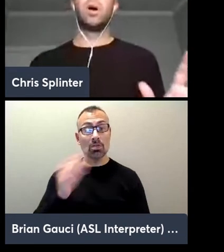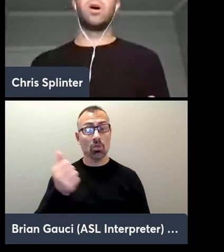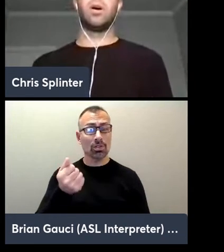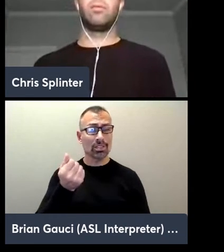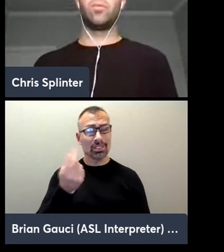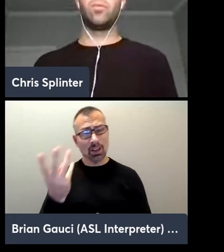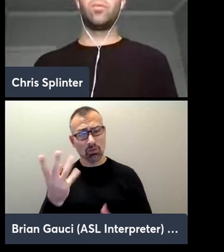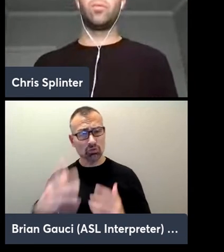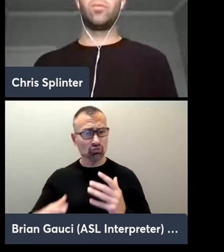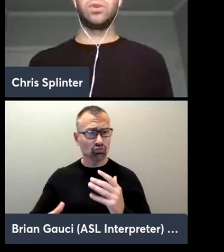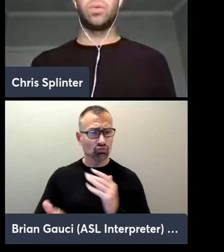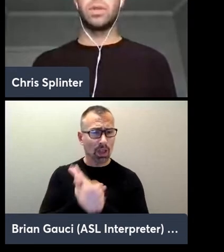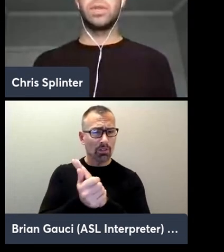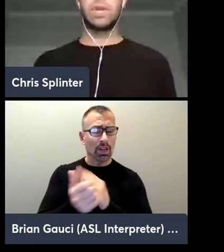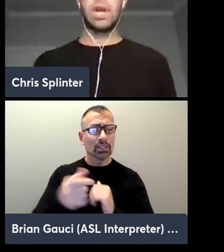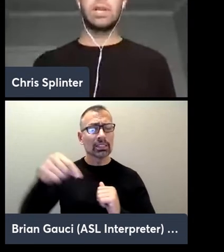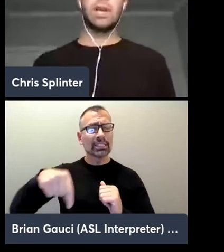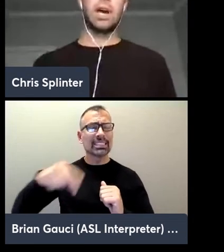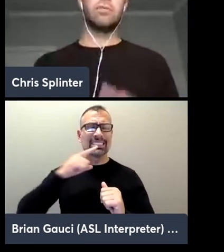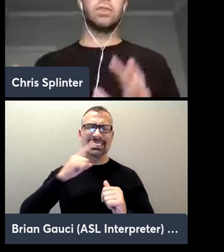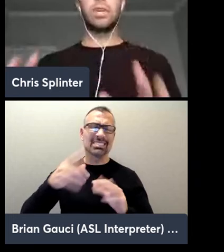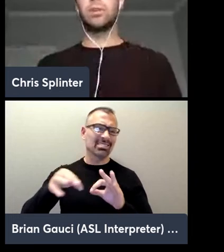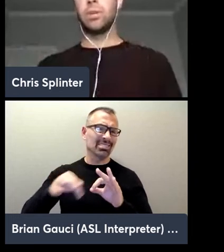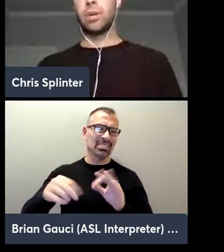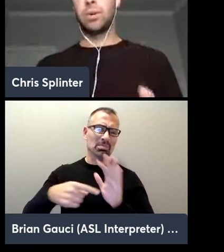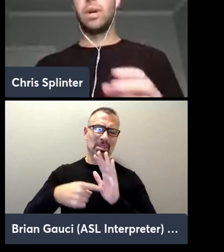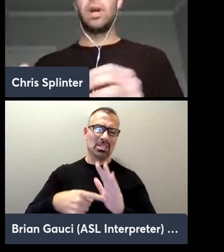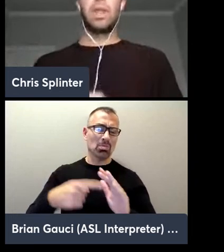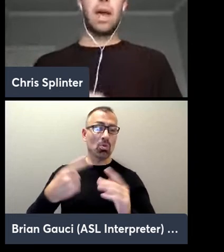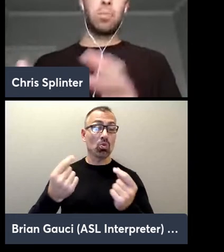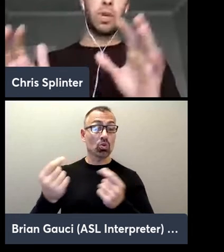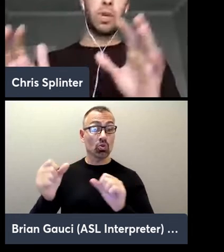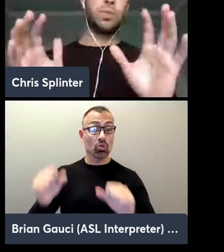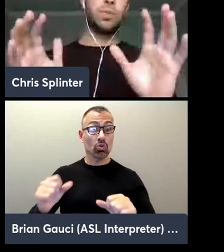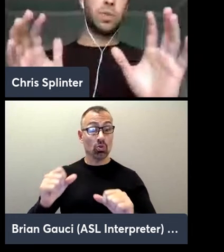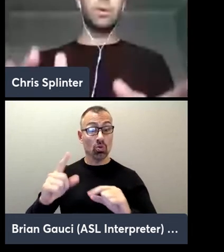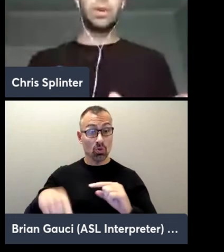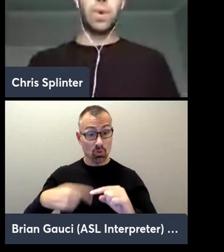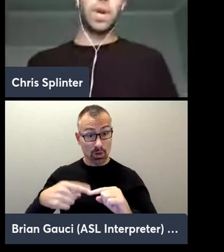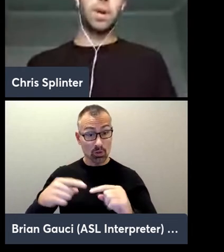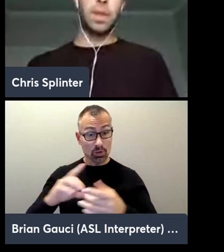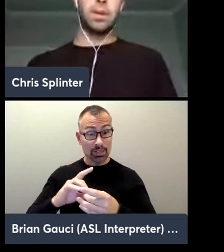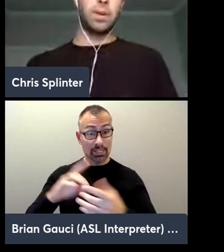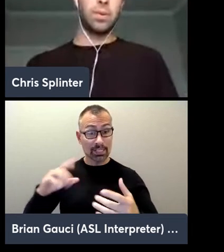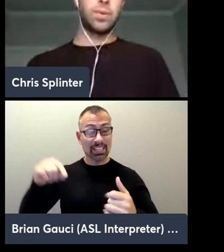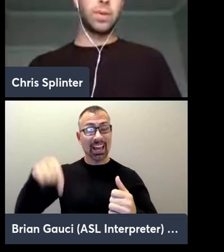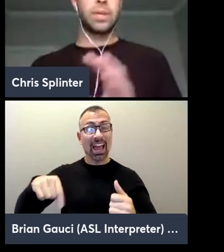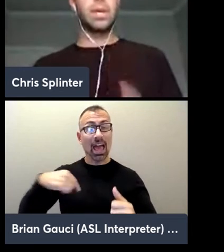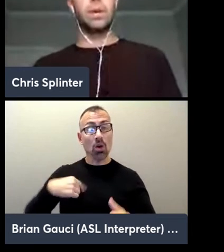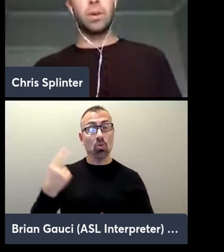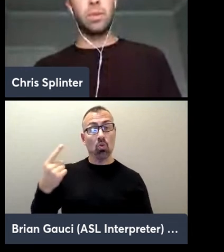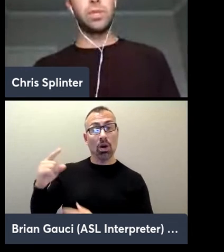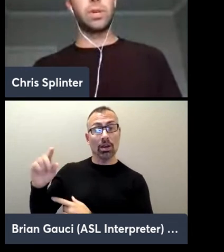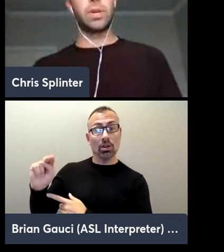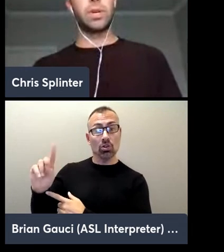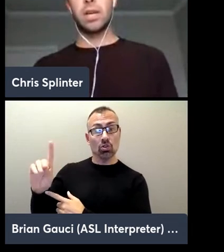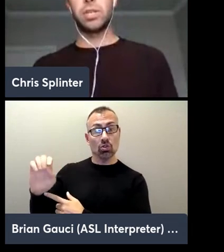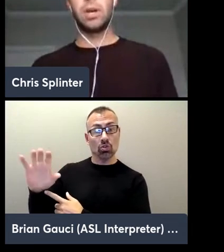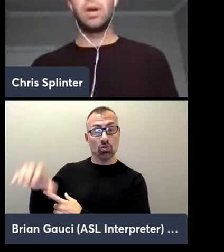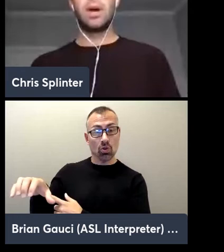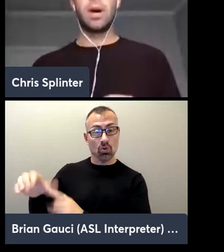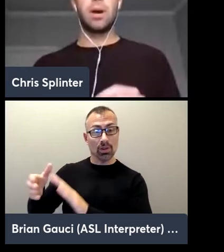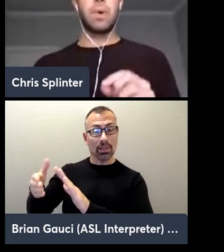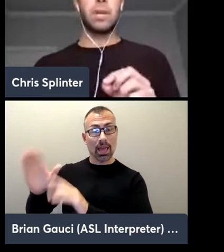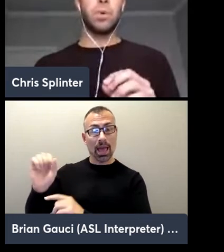example of what you can do while disconnected. I have a single node. The application was already running on that node, so the container images are